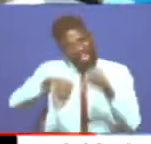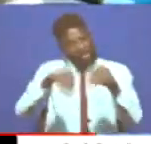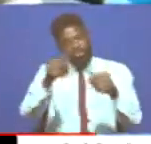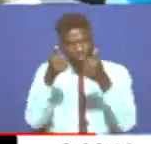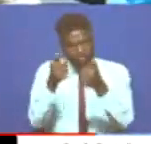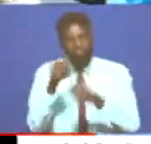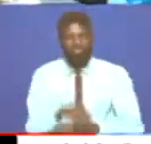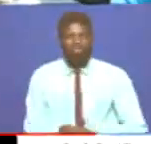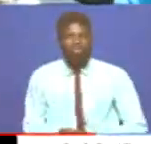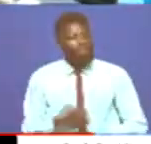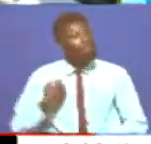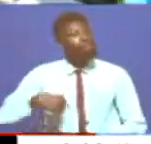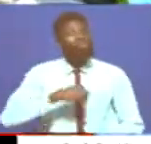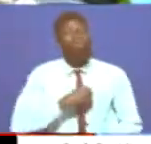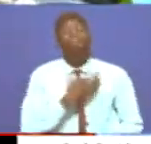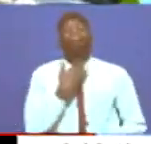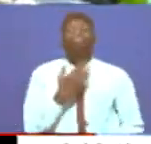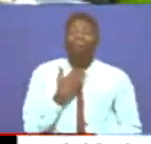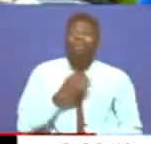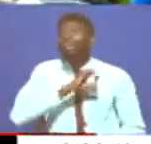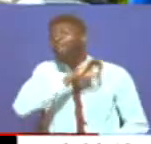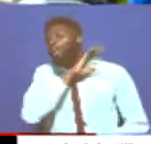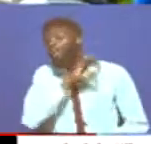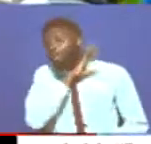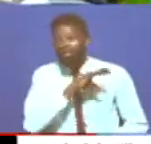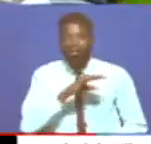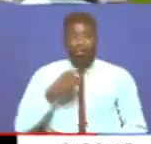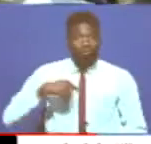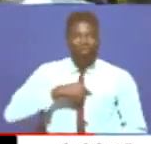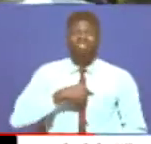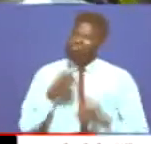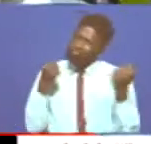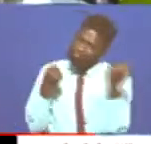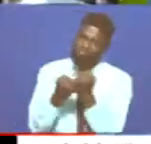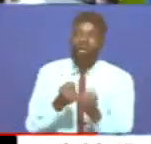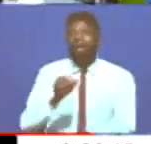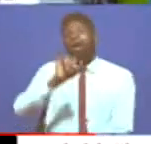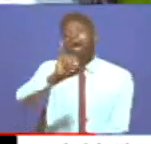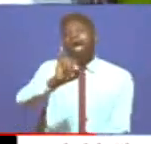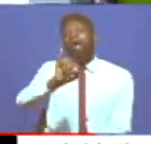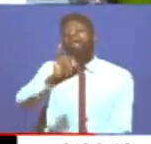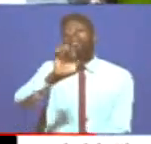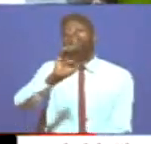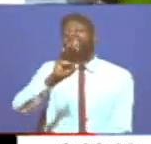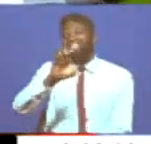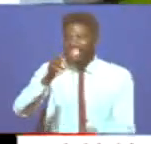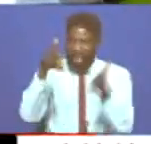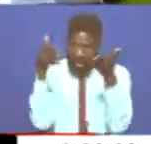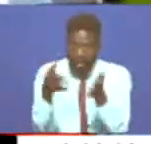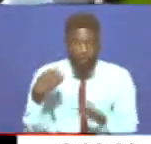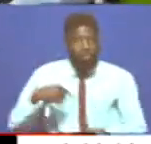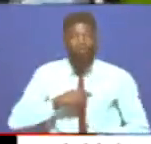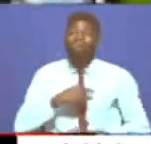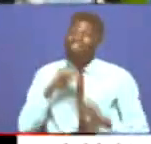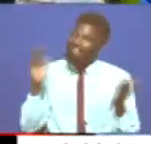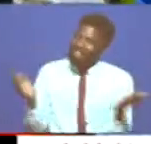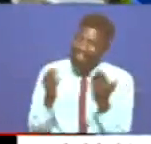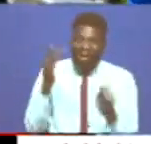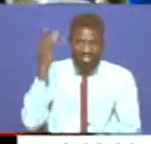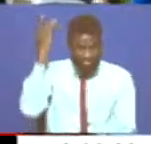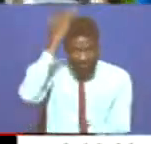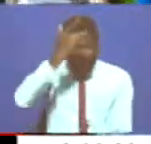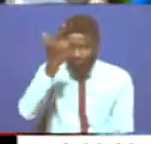foul. We support IEBC as currently constituted, and we want to urge Chairman Chebukati na timu